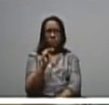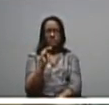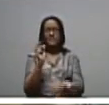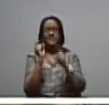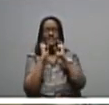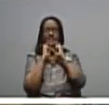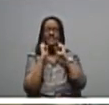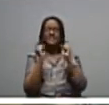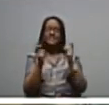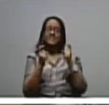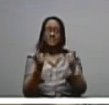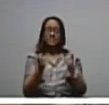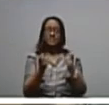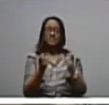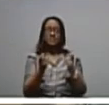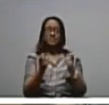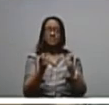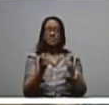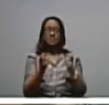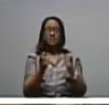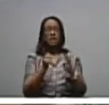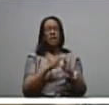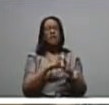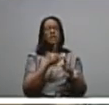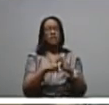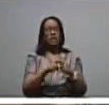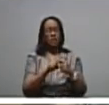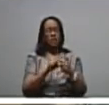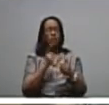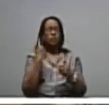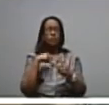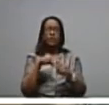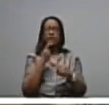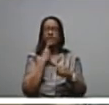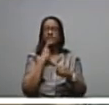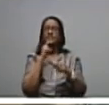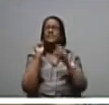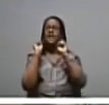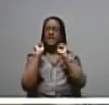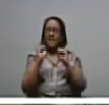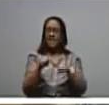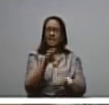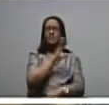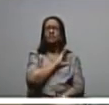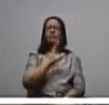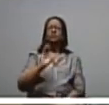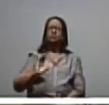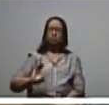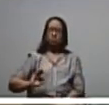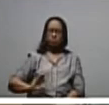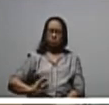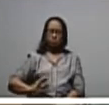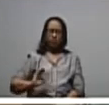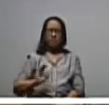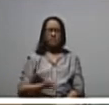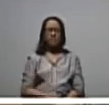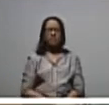order to say yes to Christ. So that's something